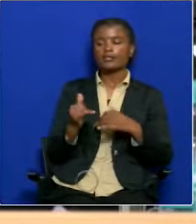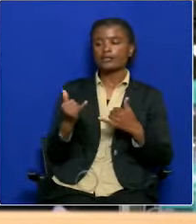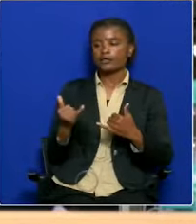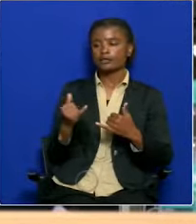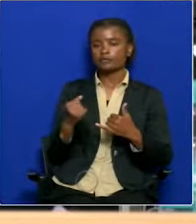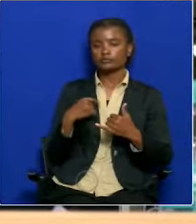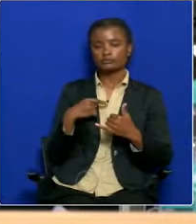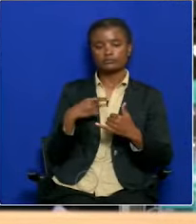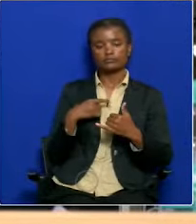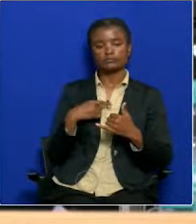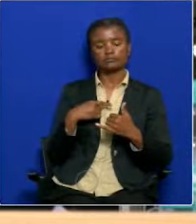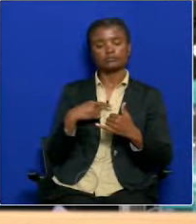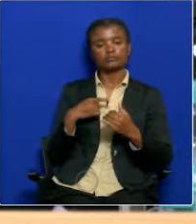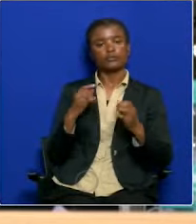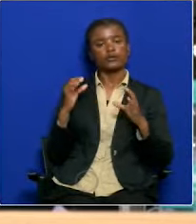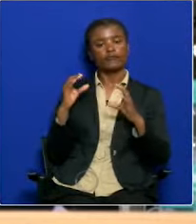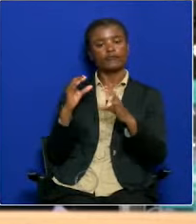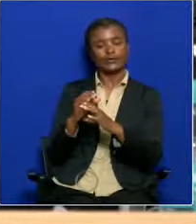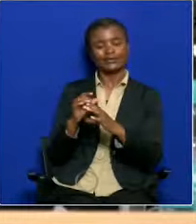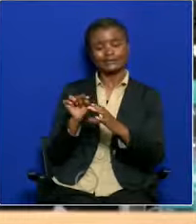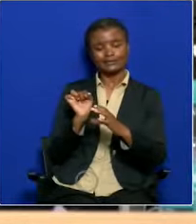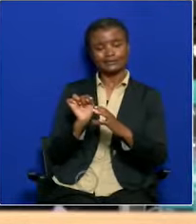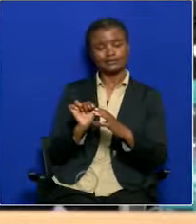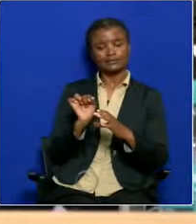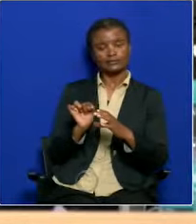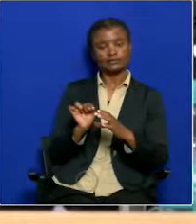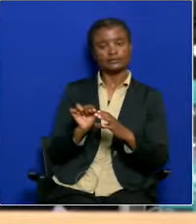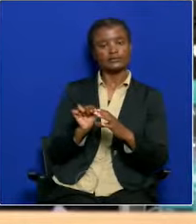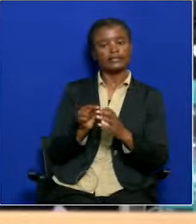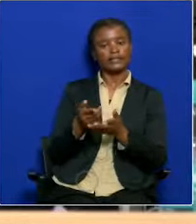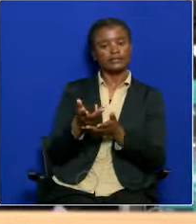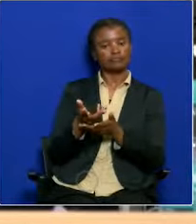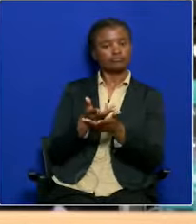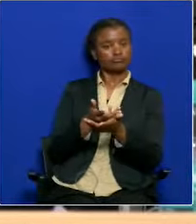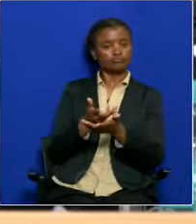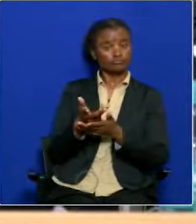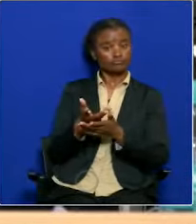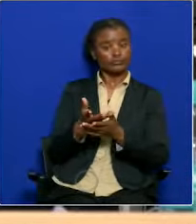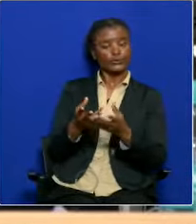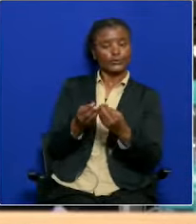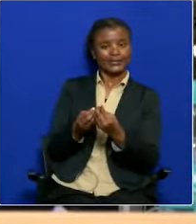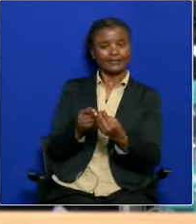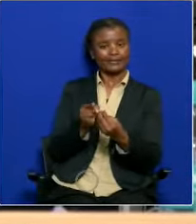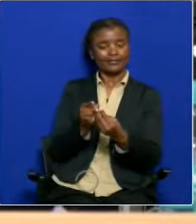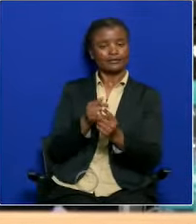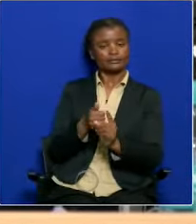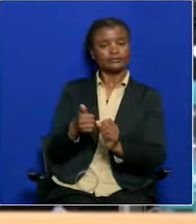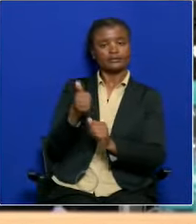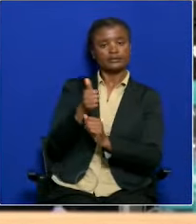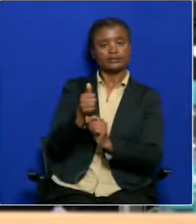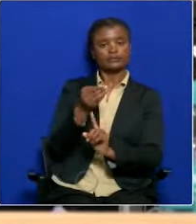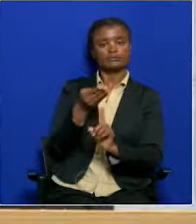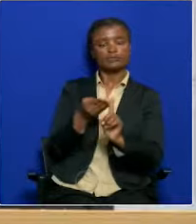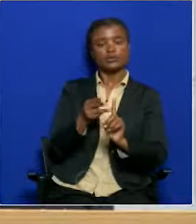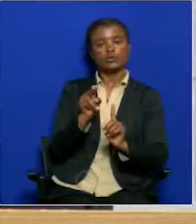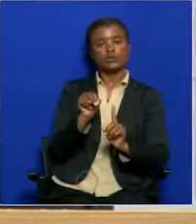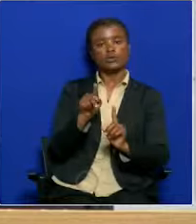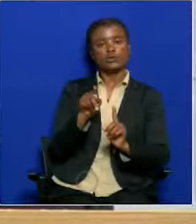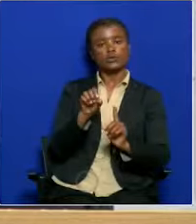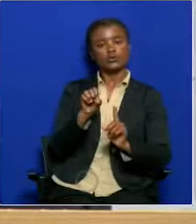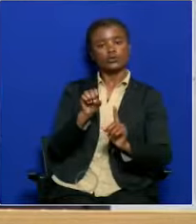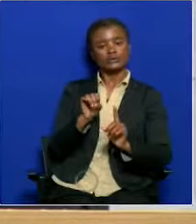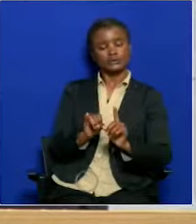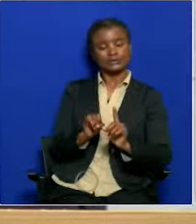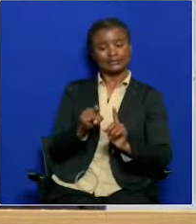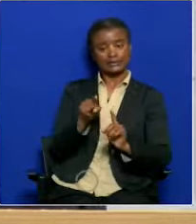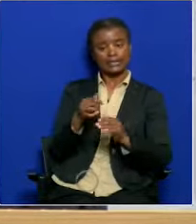the exchanges that you have with Sergeant Nkosi? Because I think that will help characterize that relationship. Okay, Is that